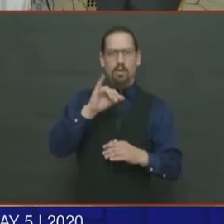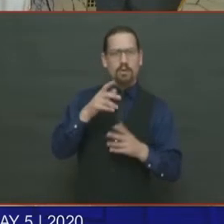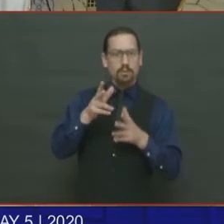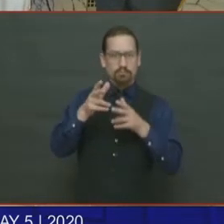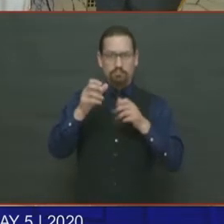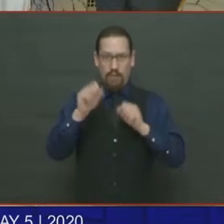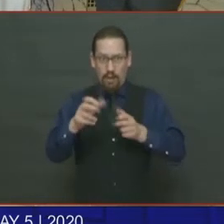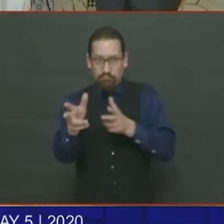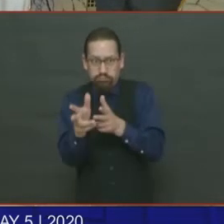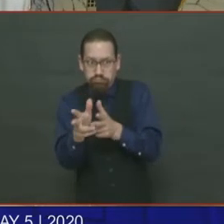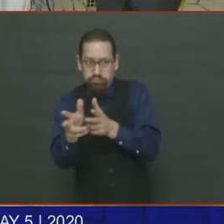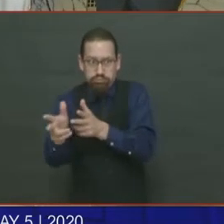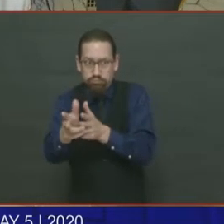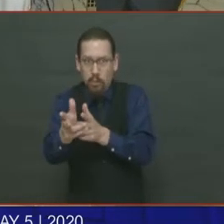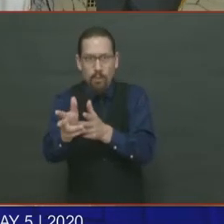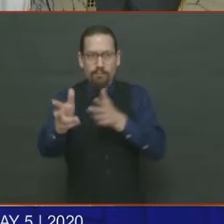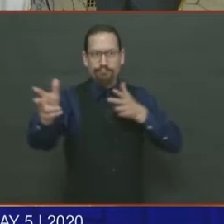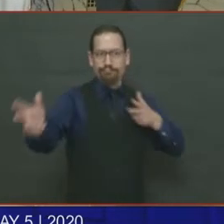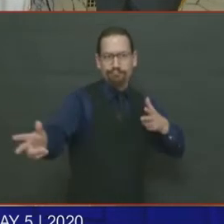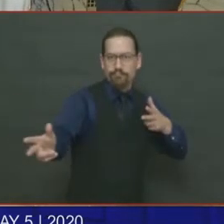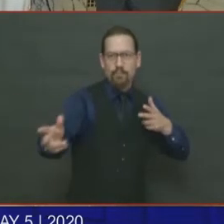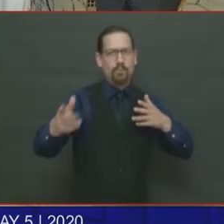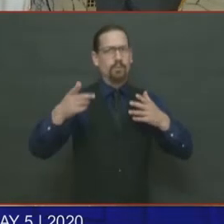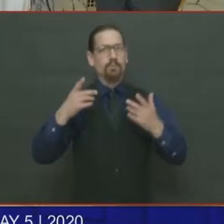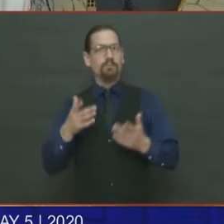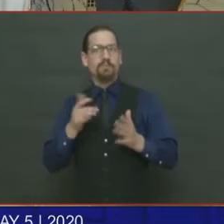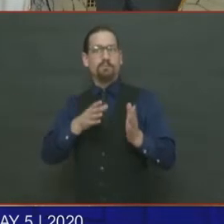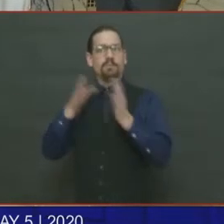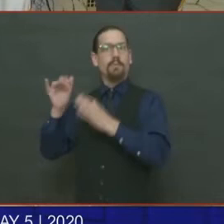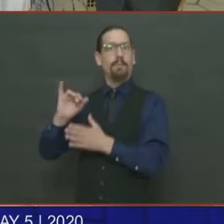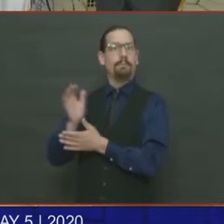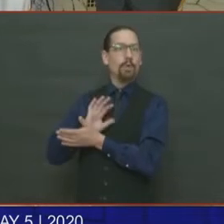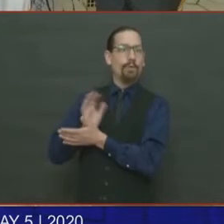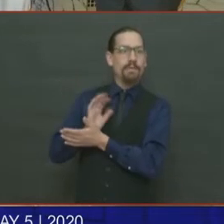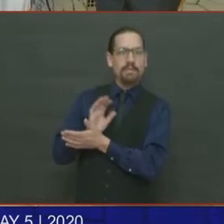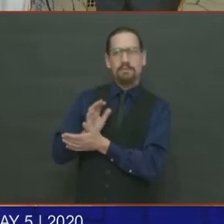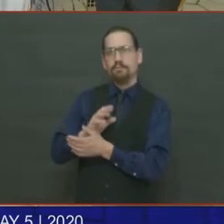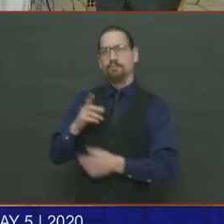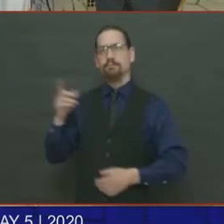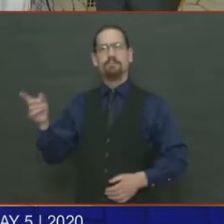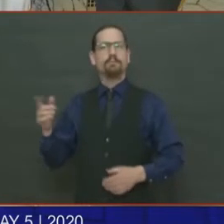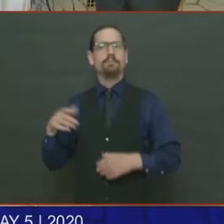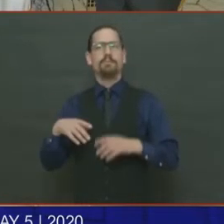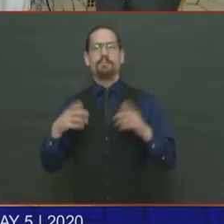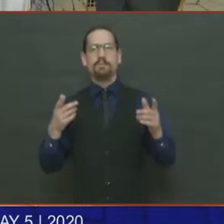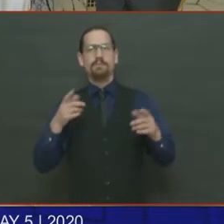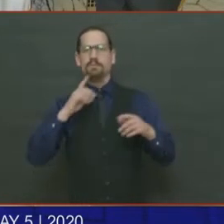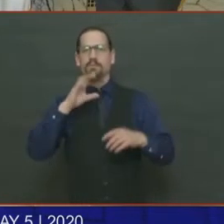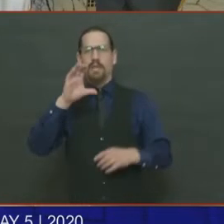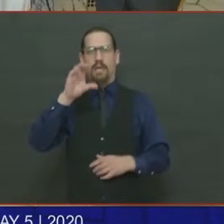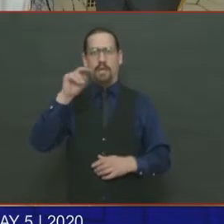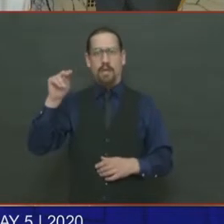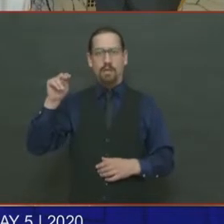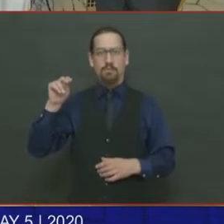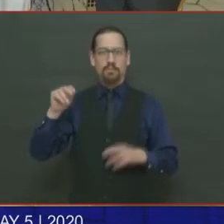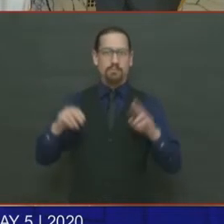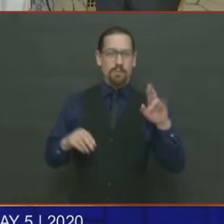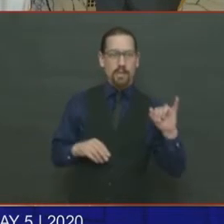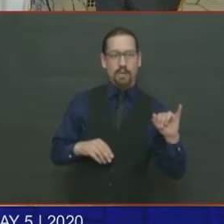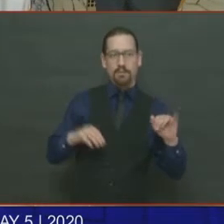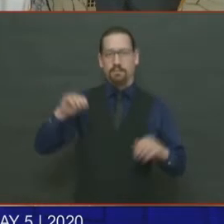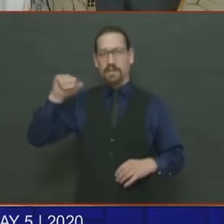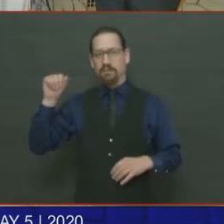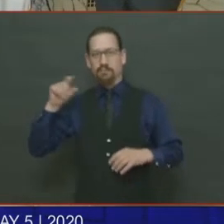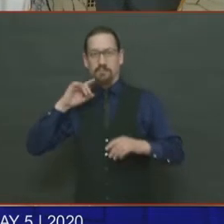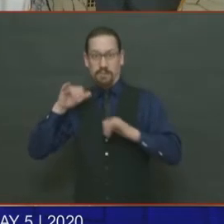the video. The answer to why is Mass and Connecticut doing it differently, again, every governor is trying to do what we feel